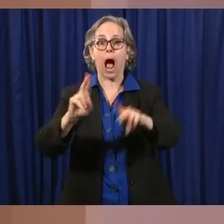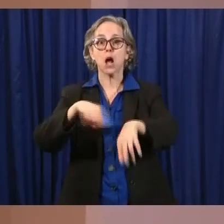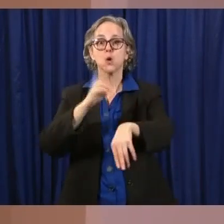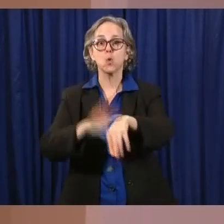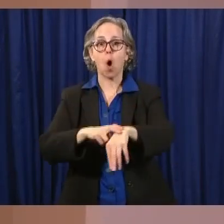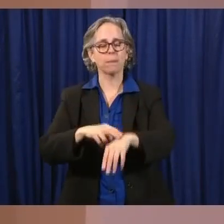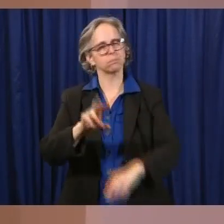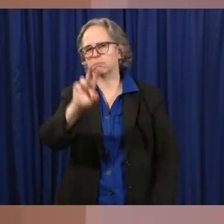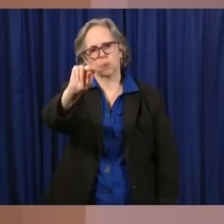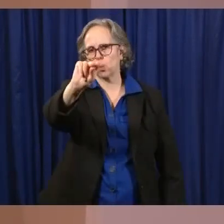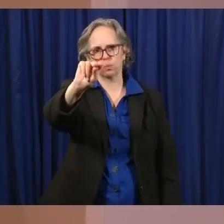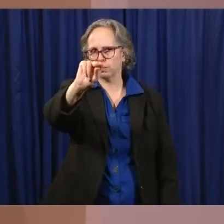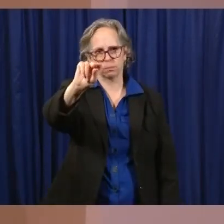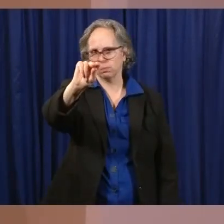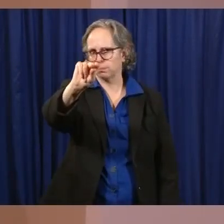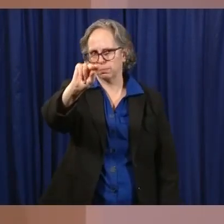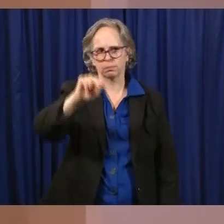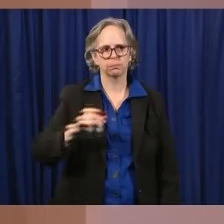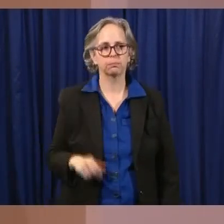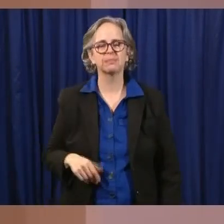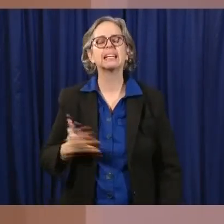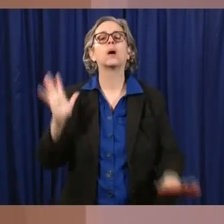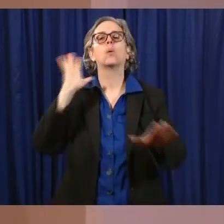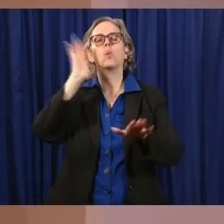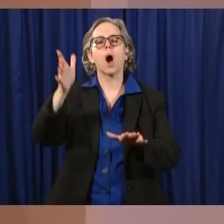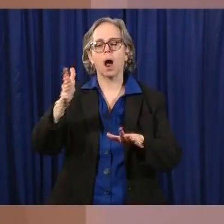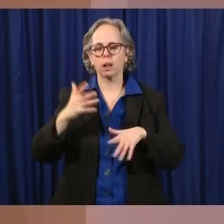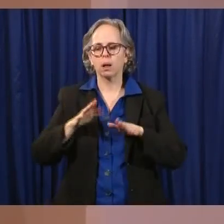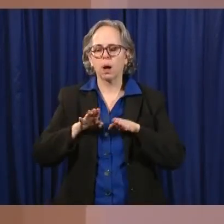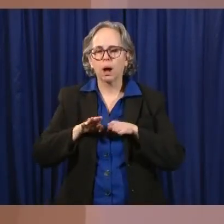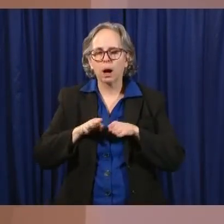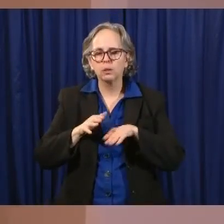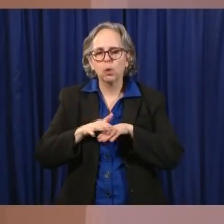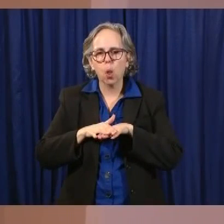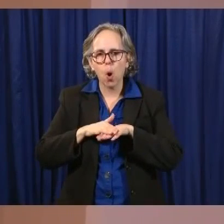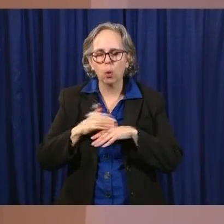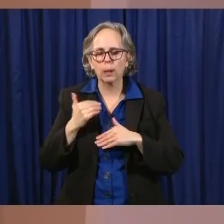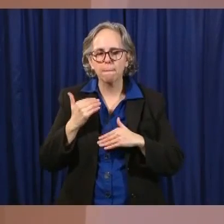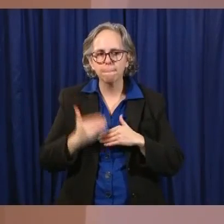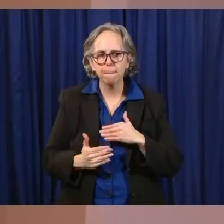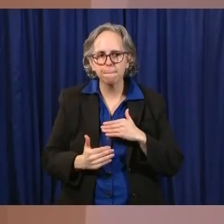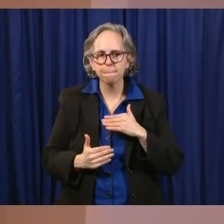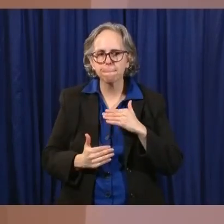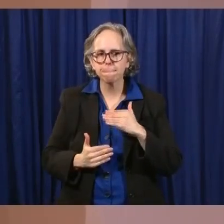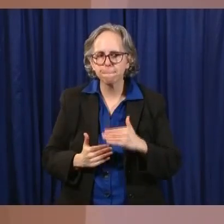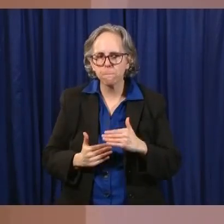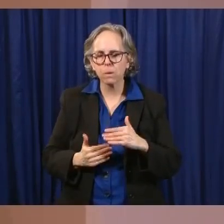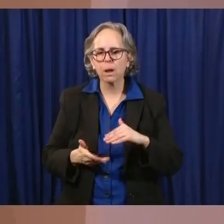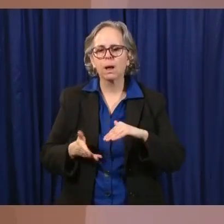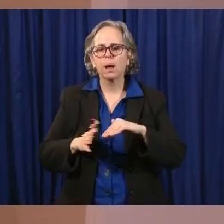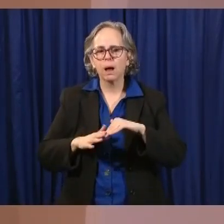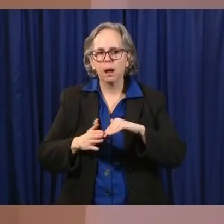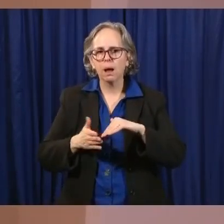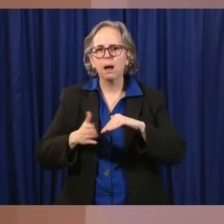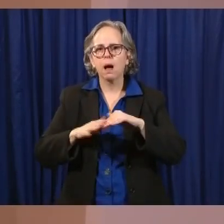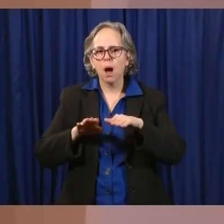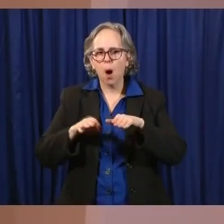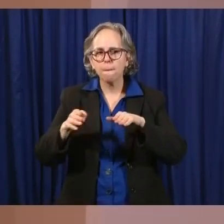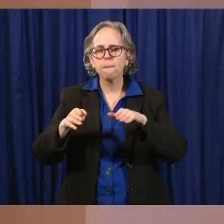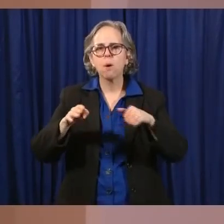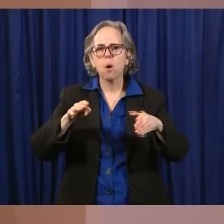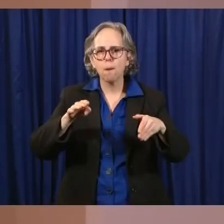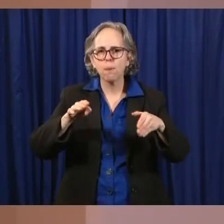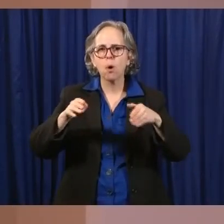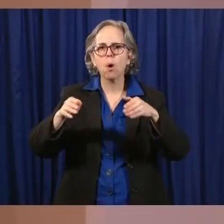an incremental rollback. But these are the things that the businesses are sharing. And I say this so